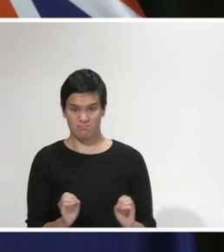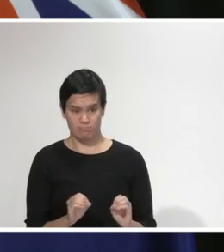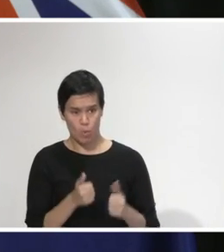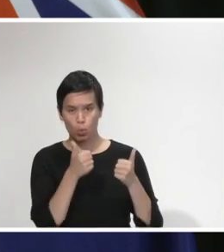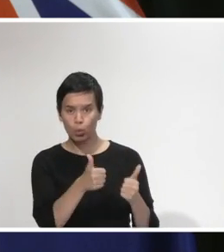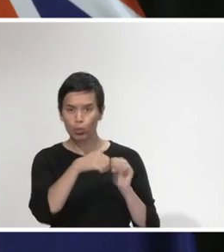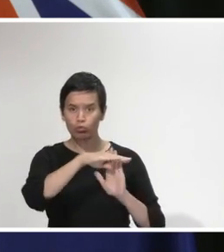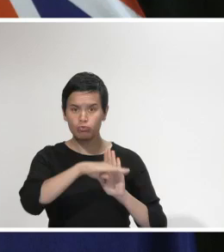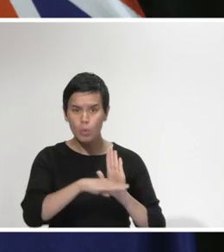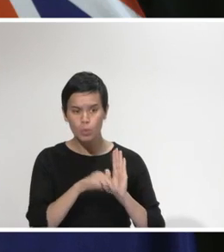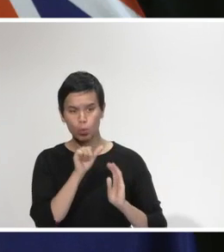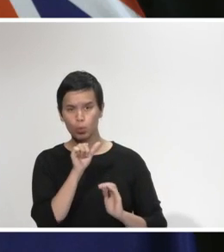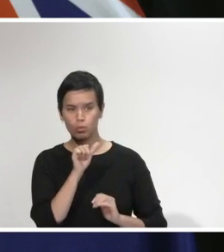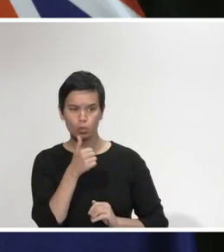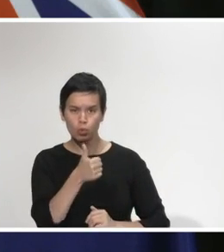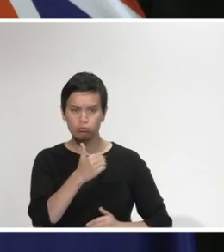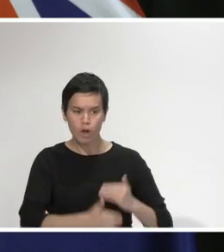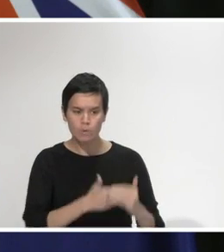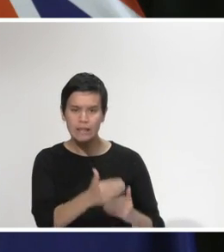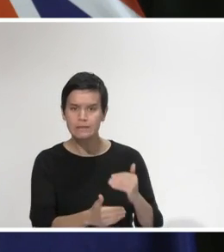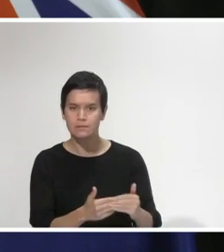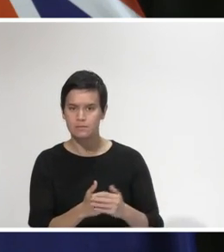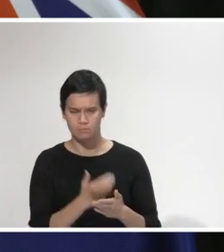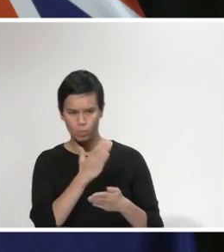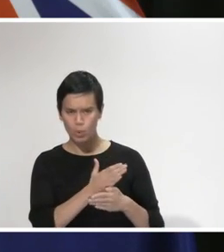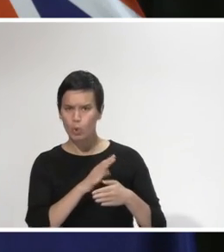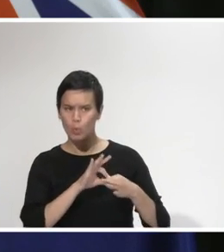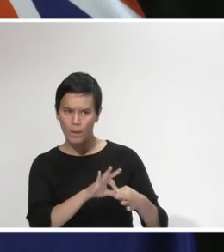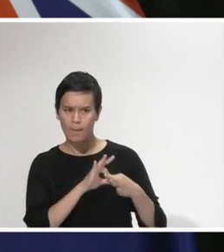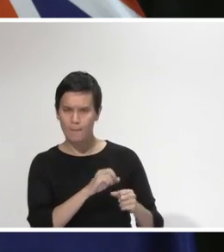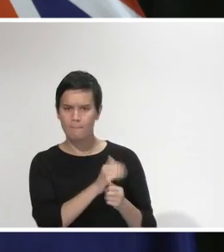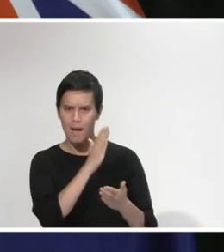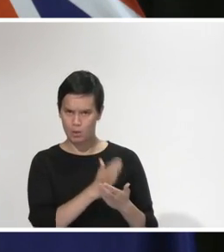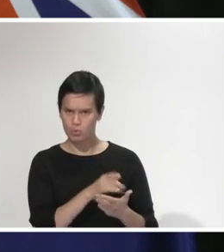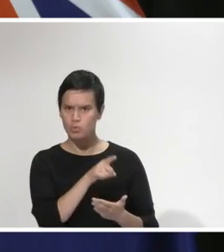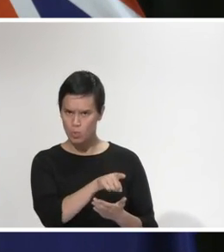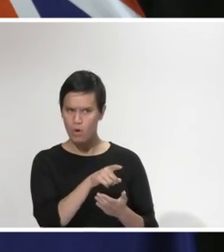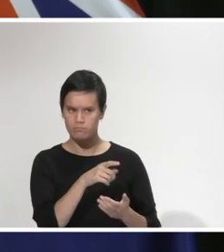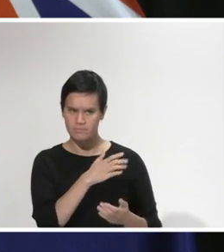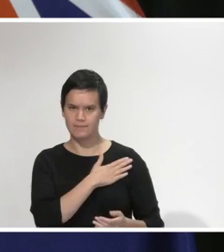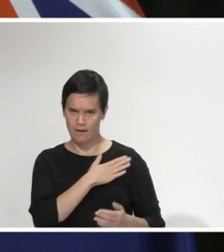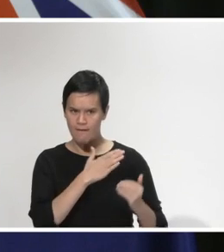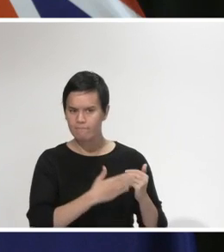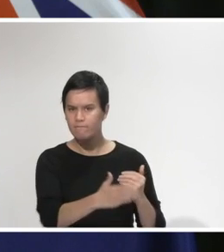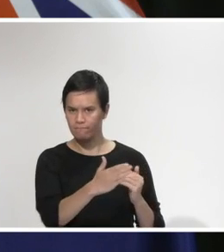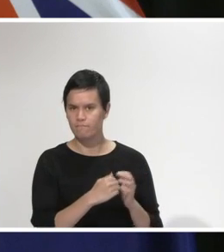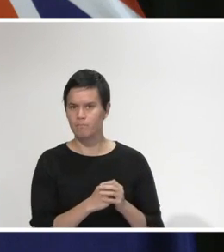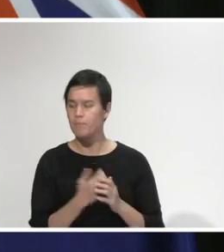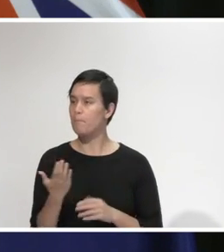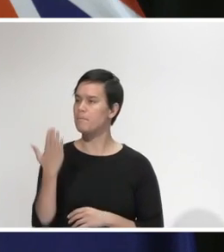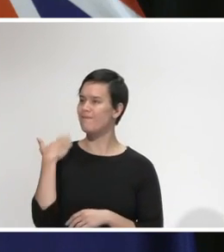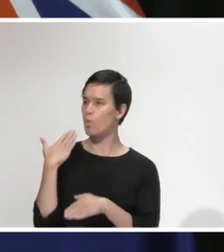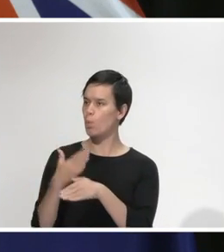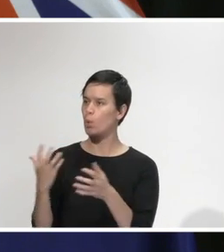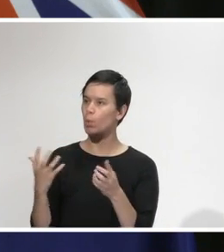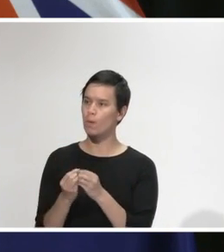policies and procedures in place, and we'll keep working with them to make sure we keep that the situation. You worked for the World Health Organization previously. To what